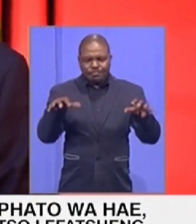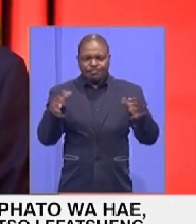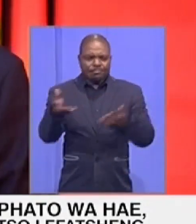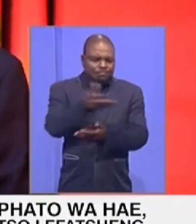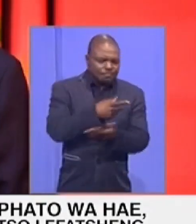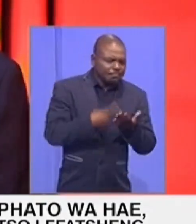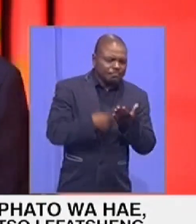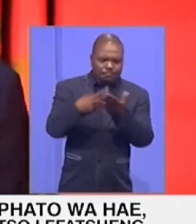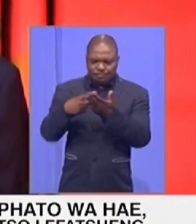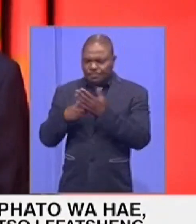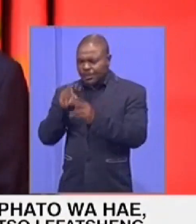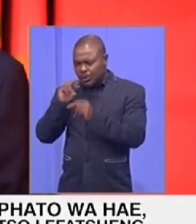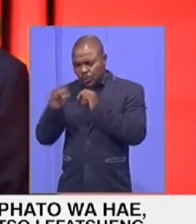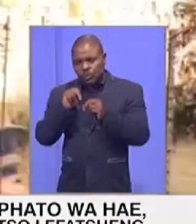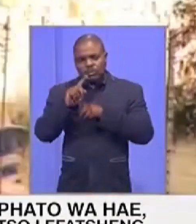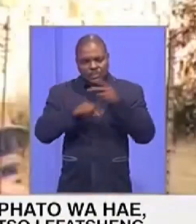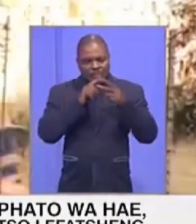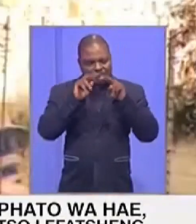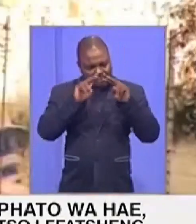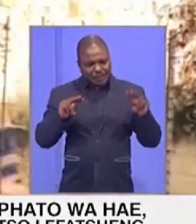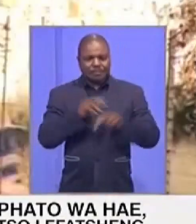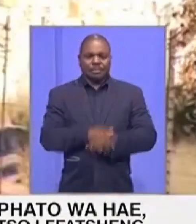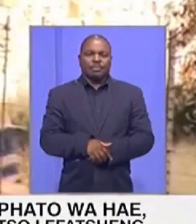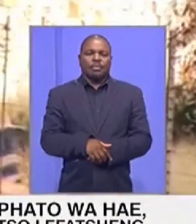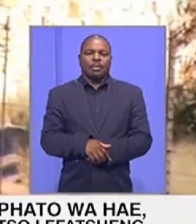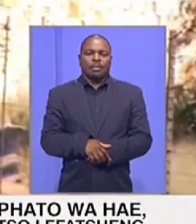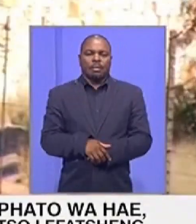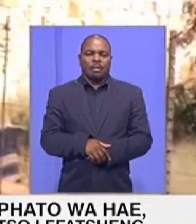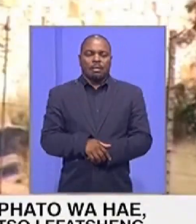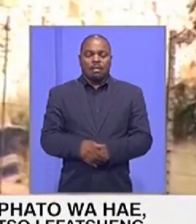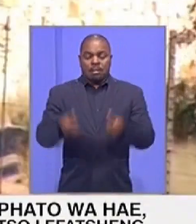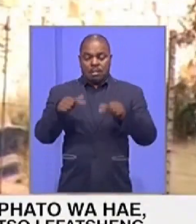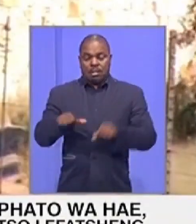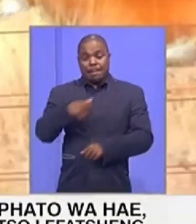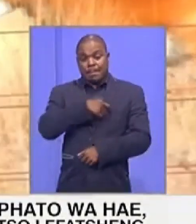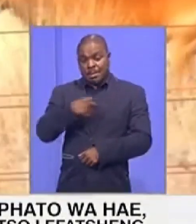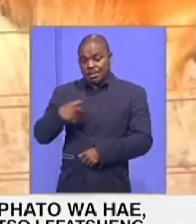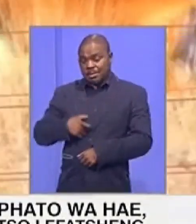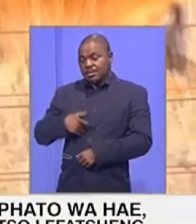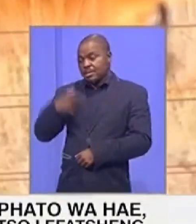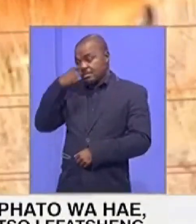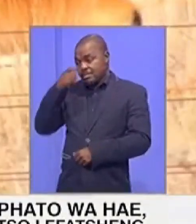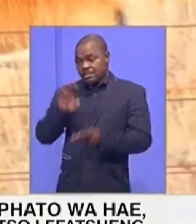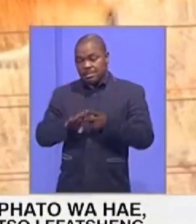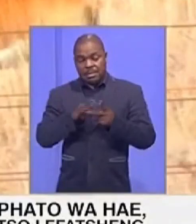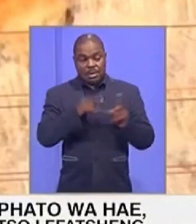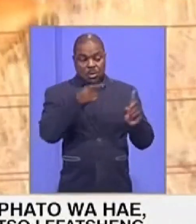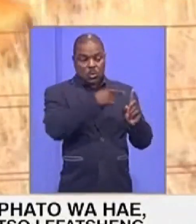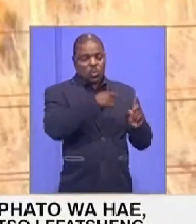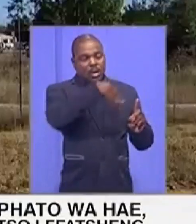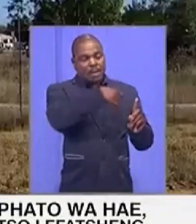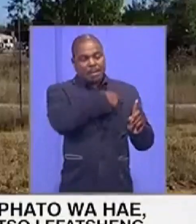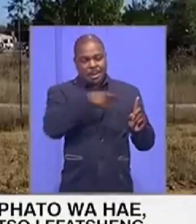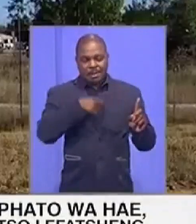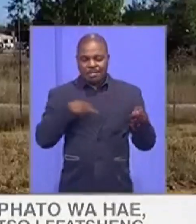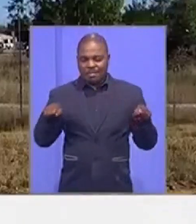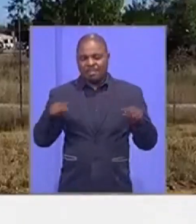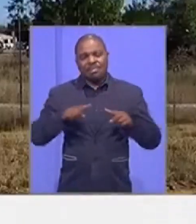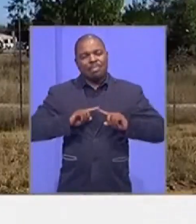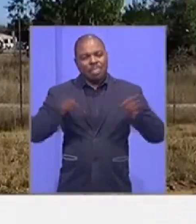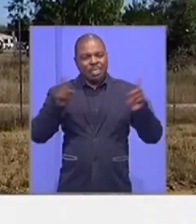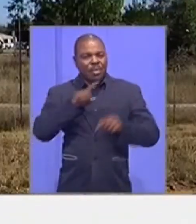make peace. Ka uleli mo presidente Ramaphosa lo mphato wa hae Gingwapo ba qheletse thoko ntlha